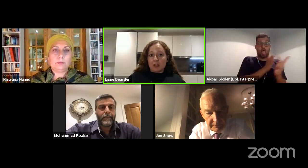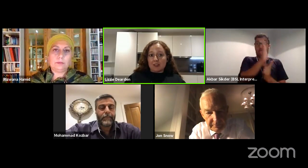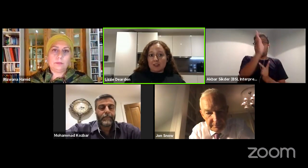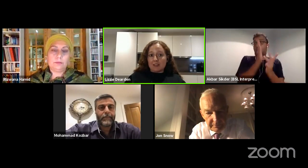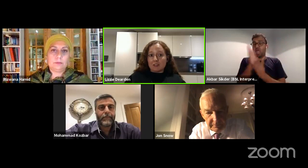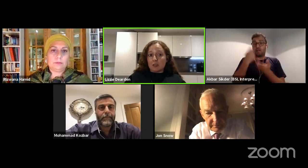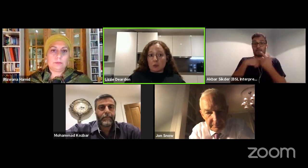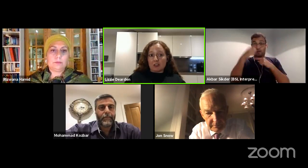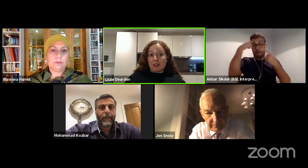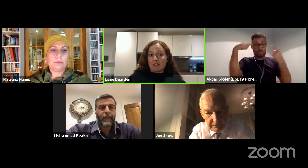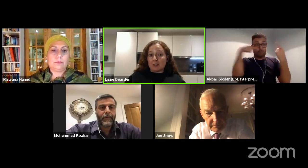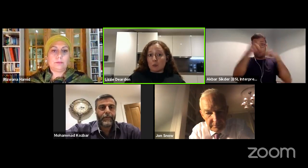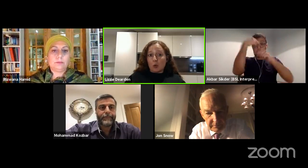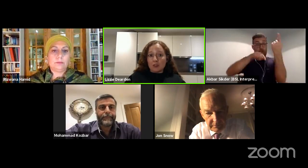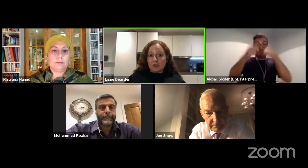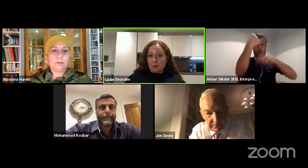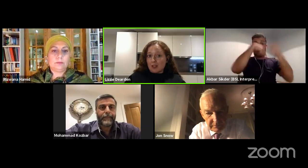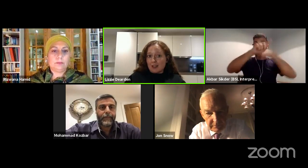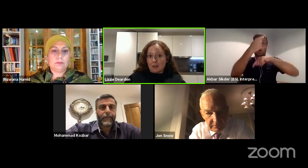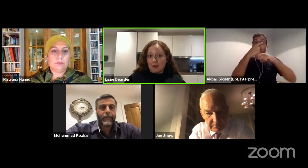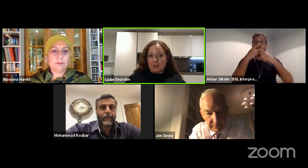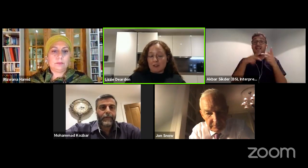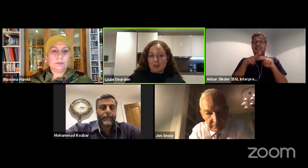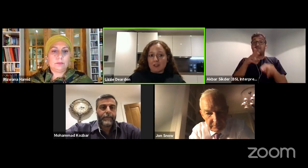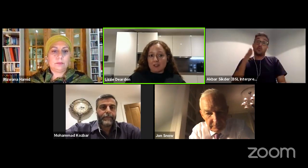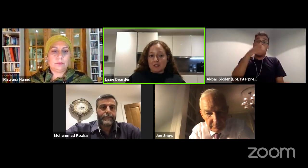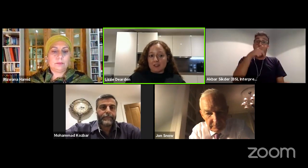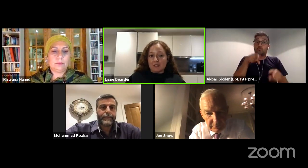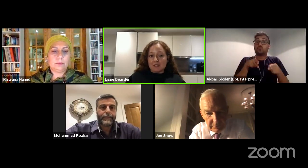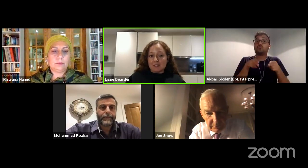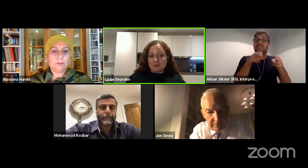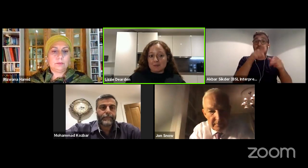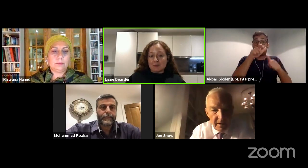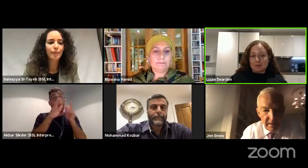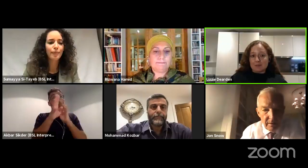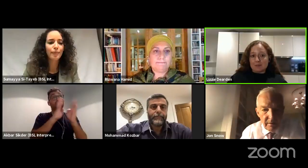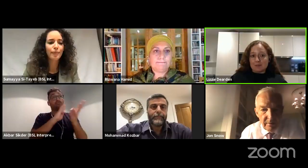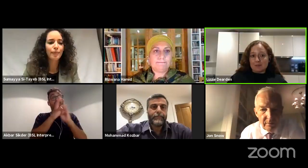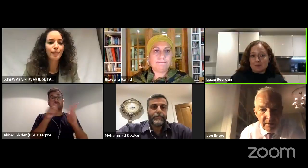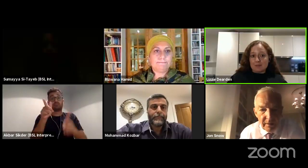average person in the street what terrorism was, you might get a lot of different answers.